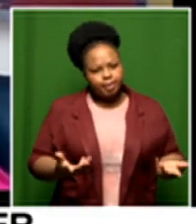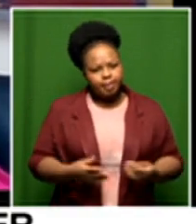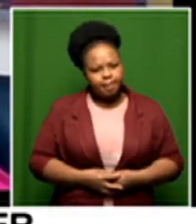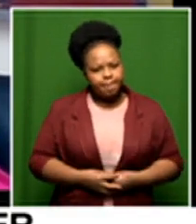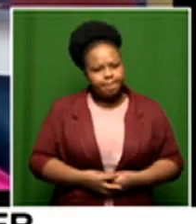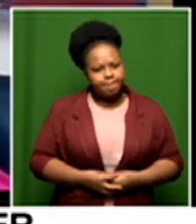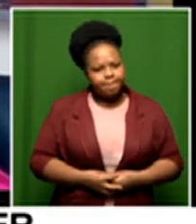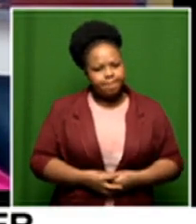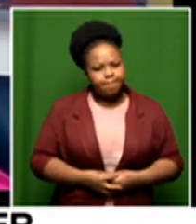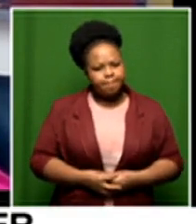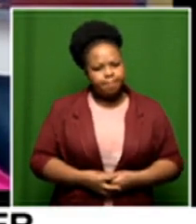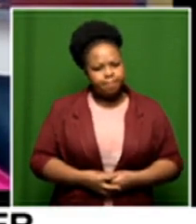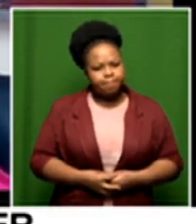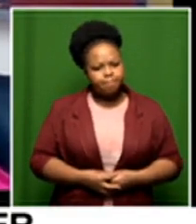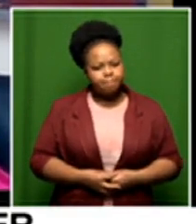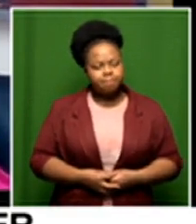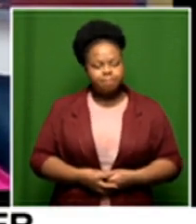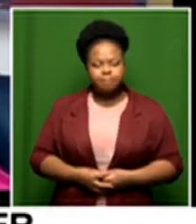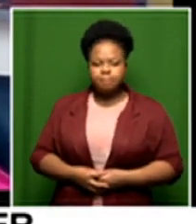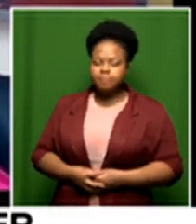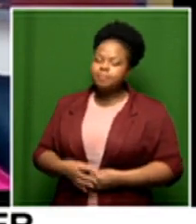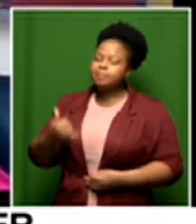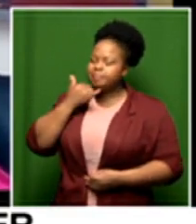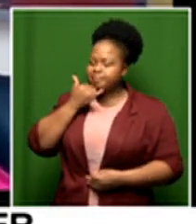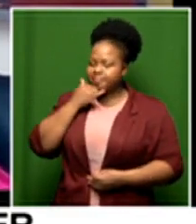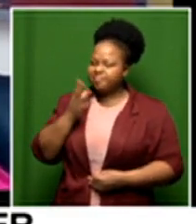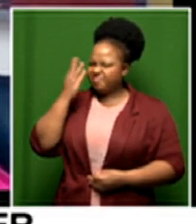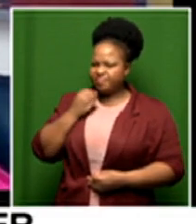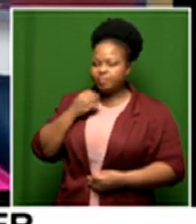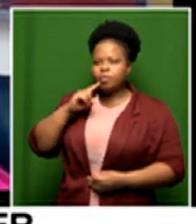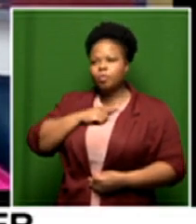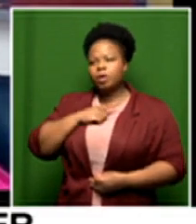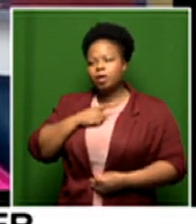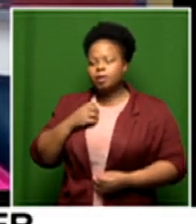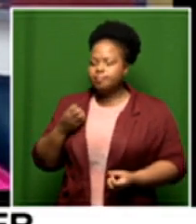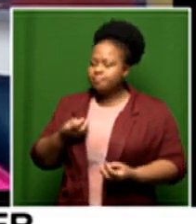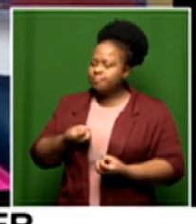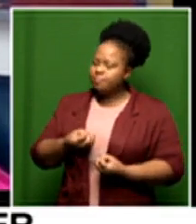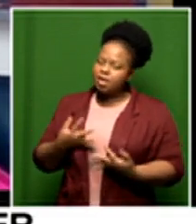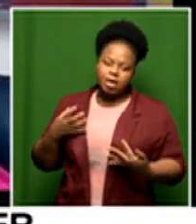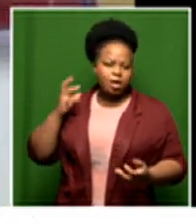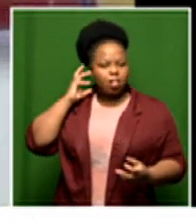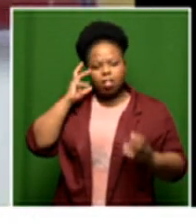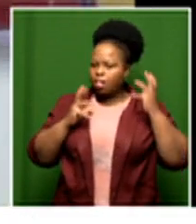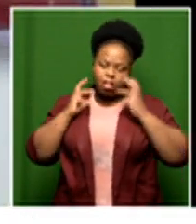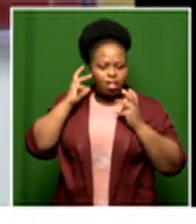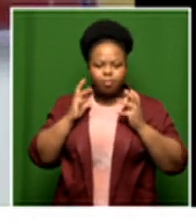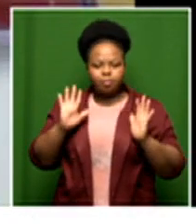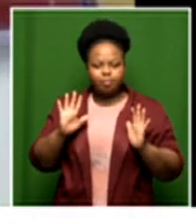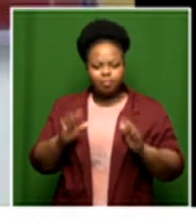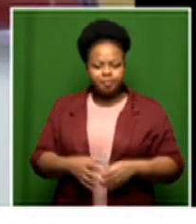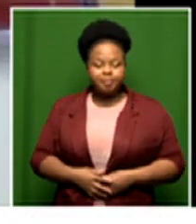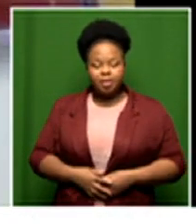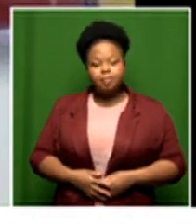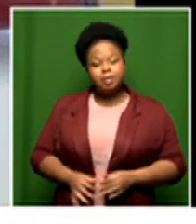that regard? Okay, so I'm glad that you asked me, because there's such a lot of confusion out there. So one of